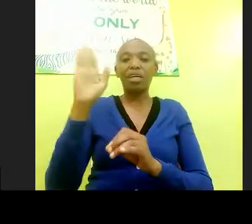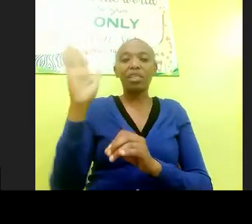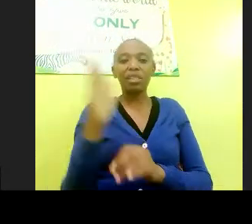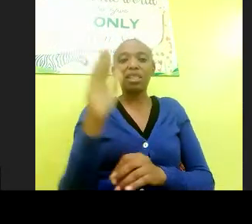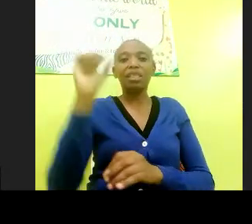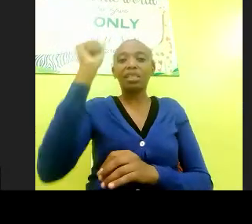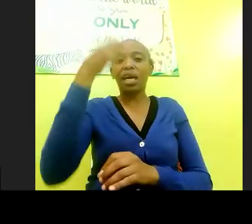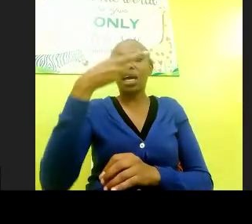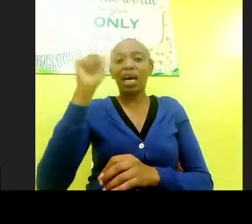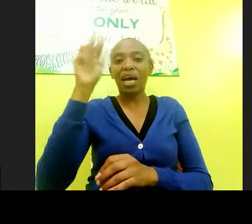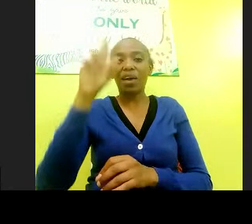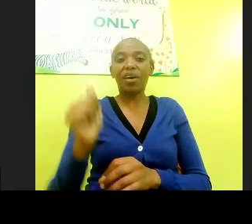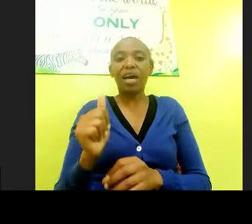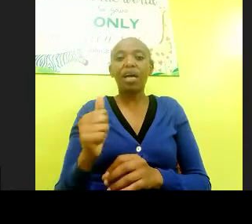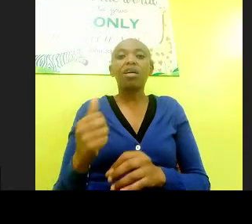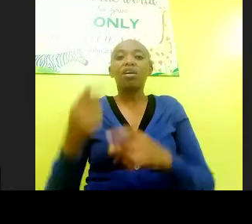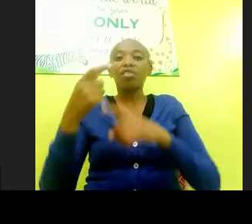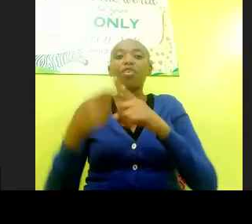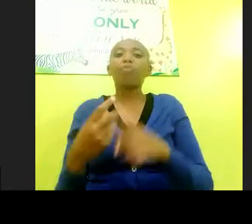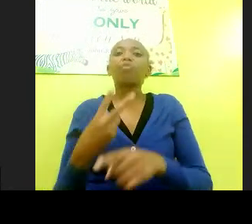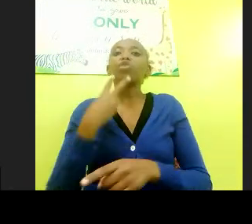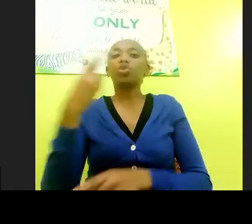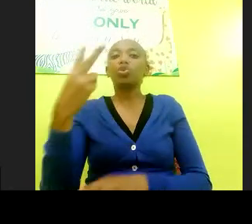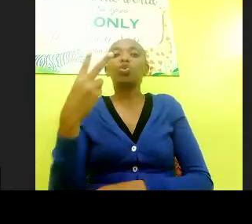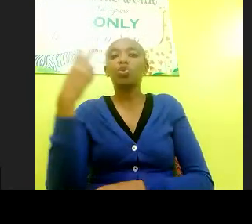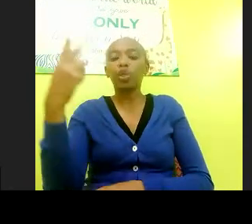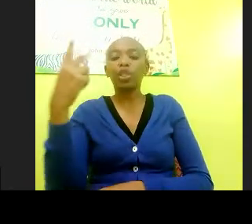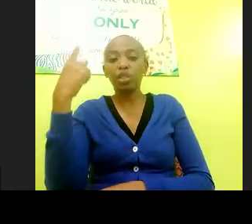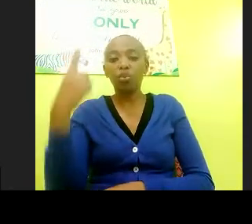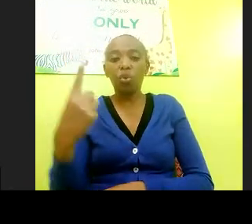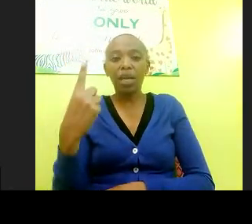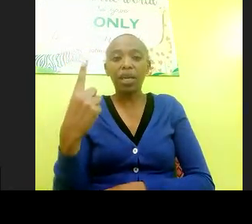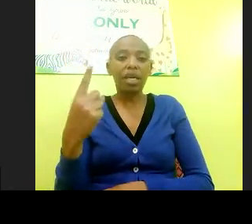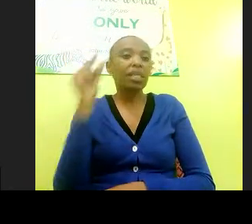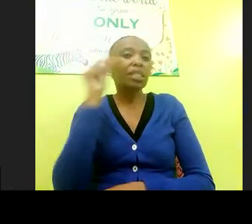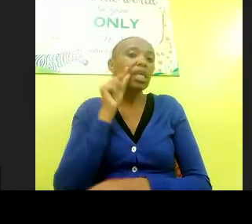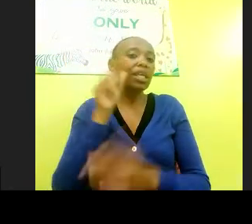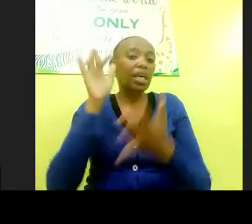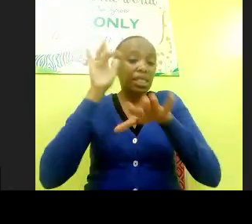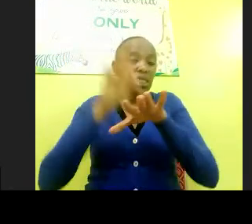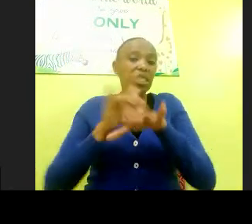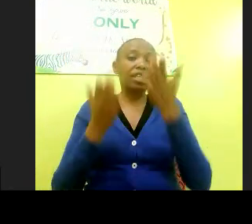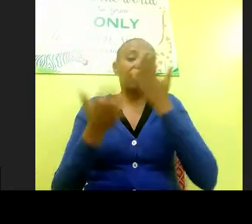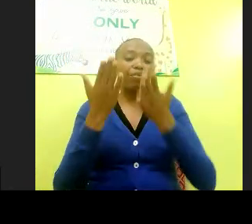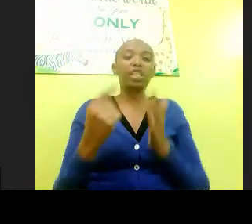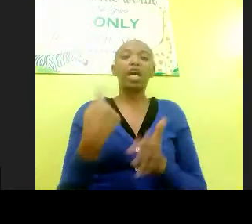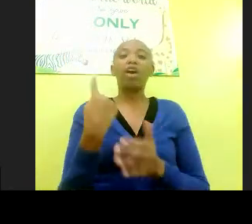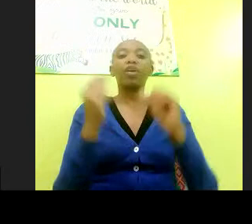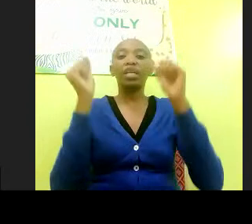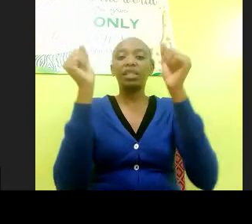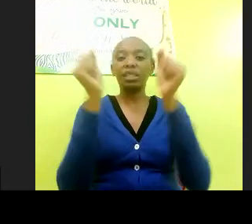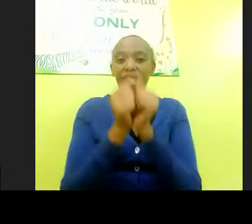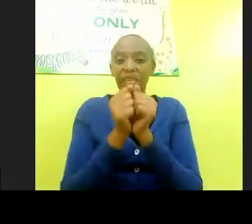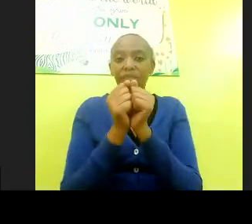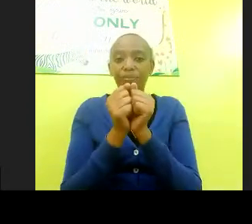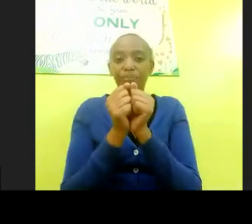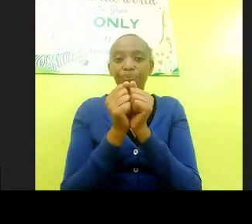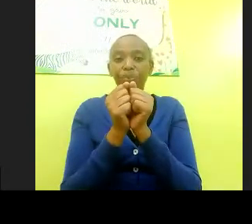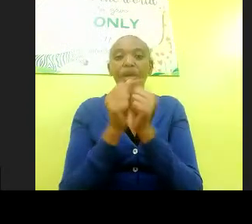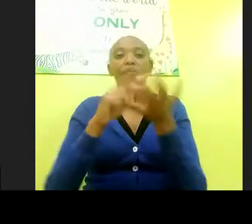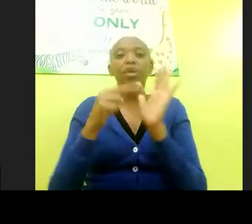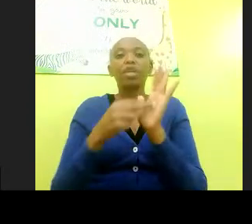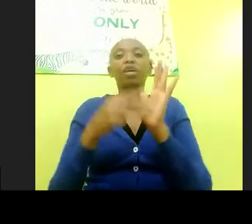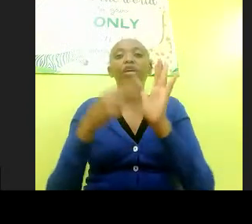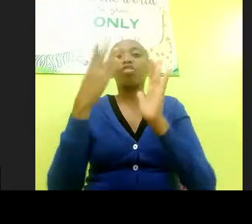of 221 gender-sensitive measures, only 10, this is